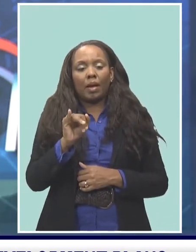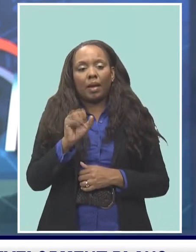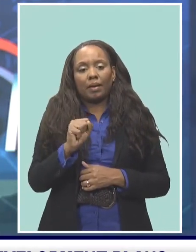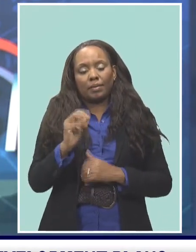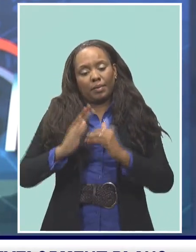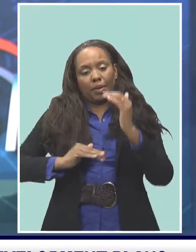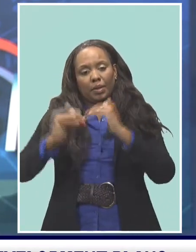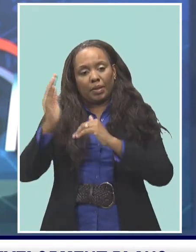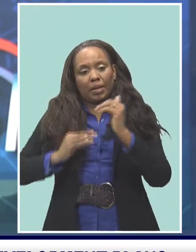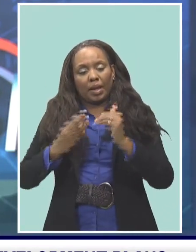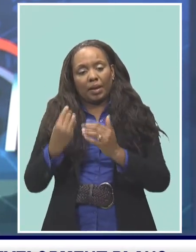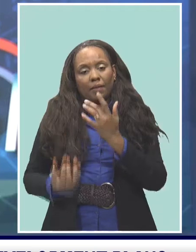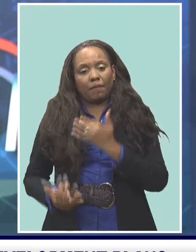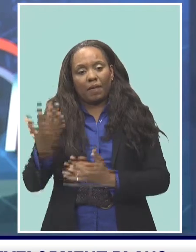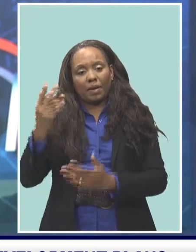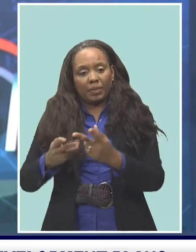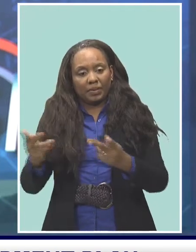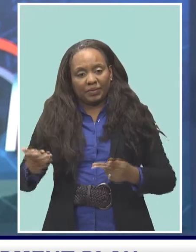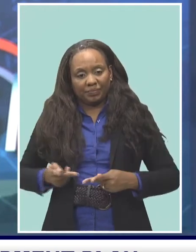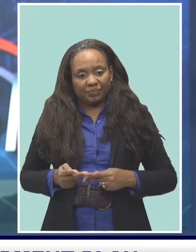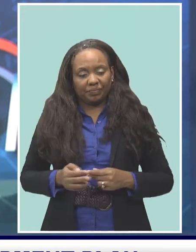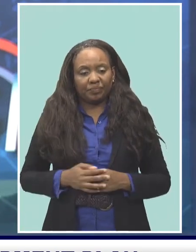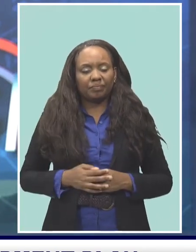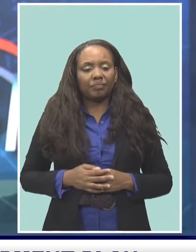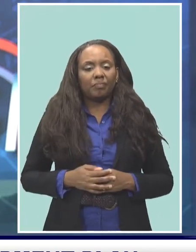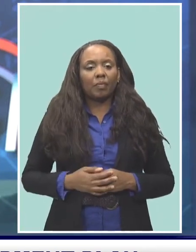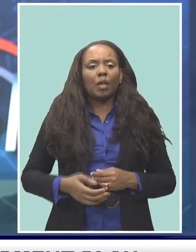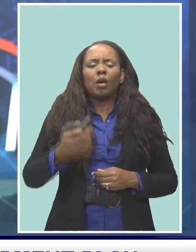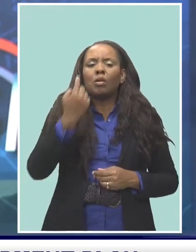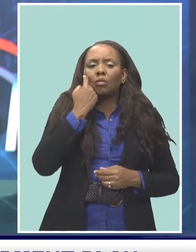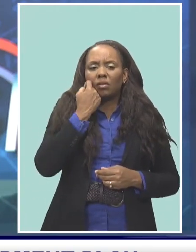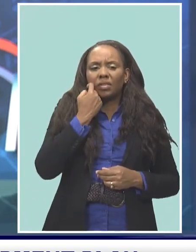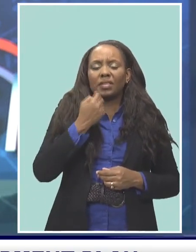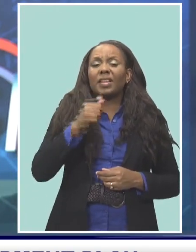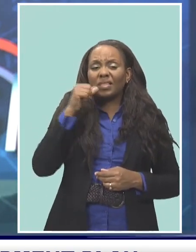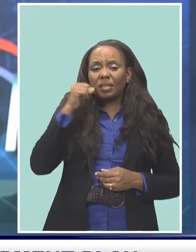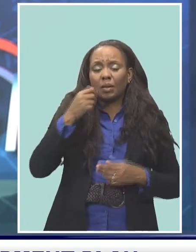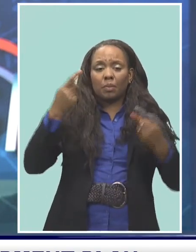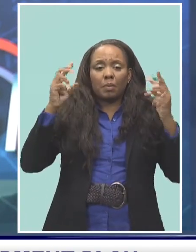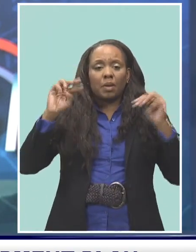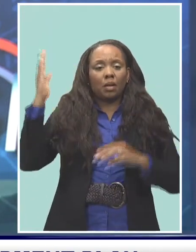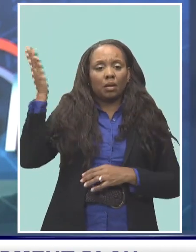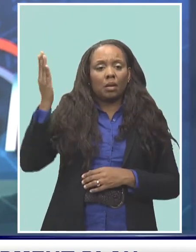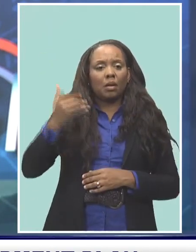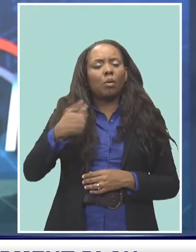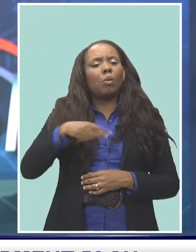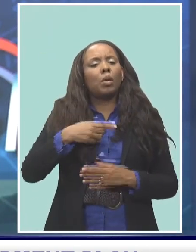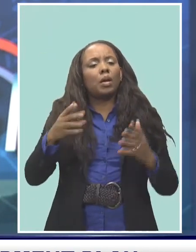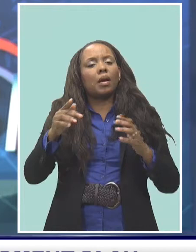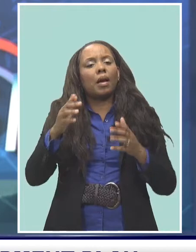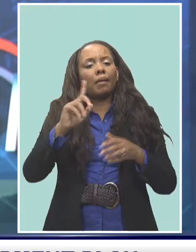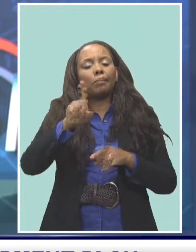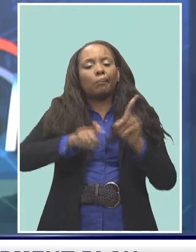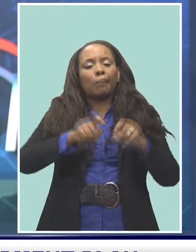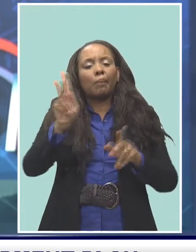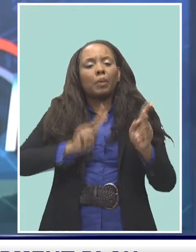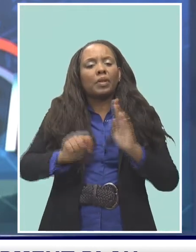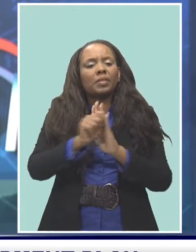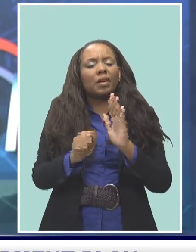station. Now, in light of the Prime Minister's recent address, we took to the streets of Bridgetown to get Barbadians' views on the newly